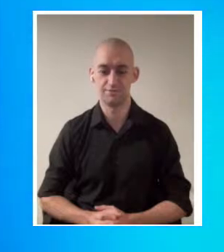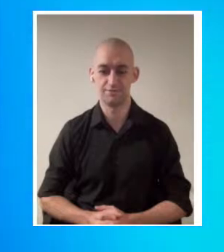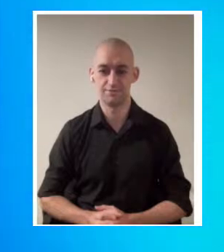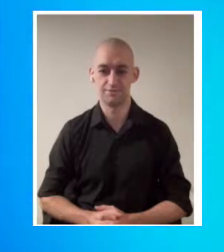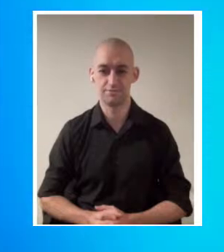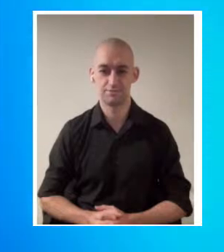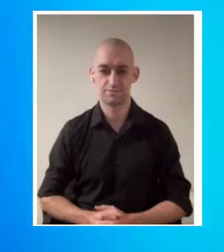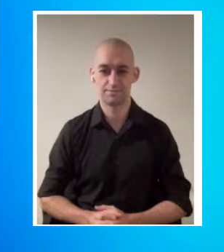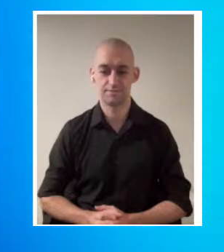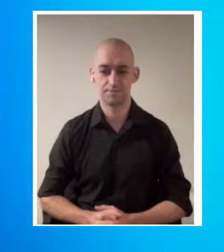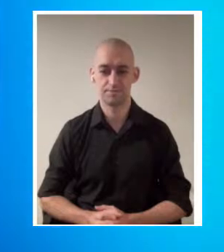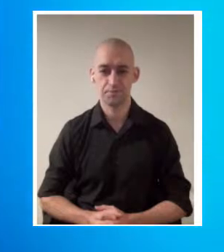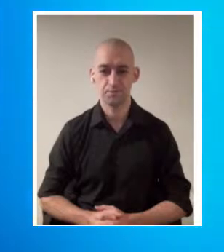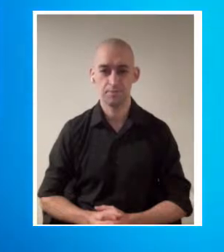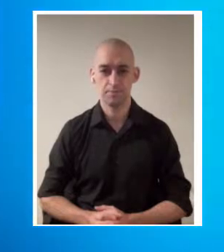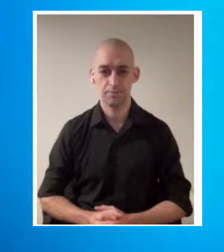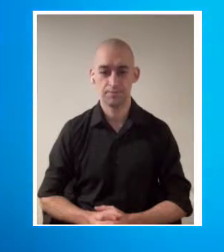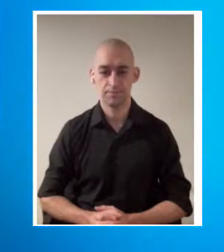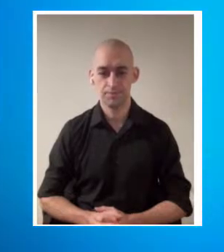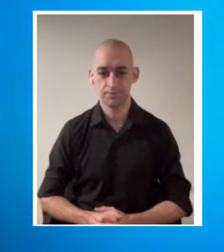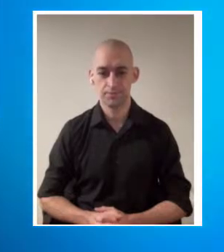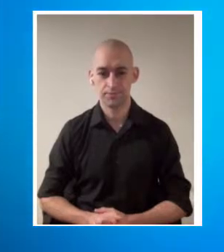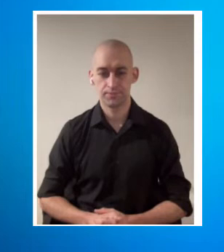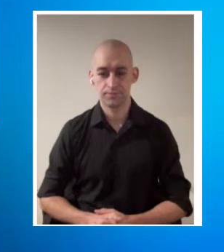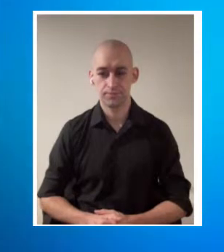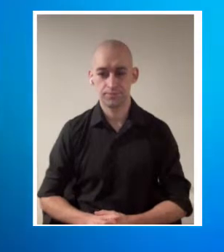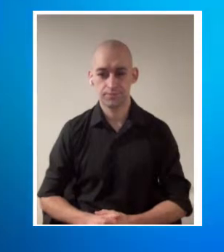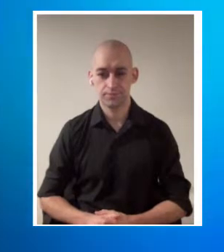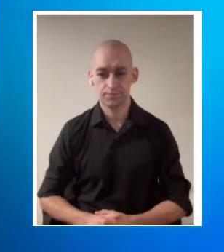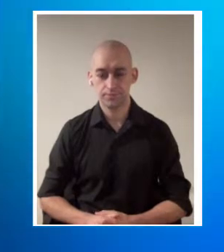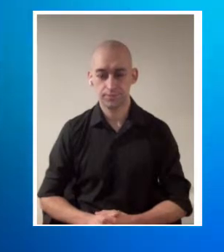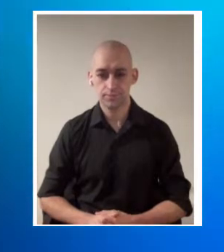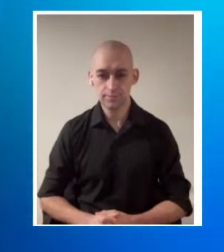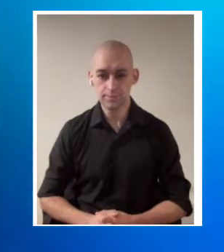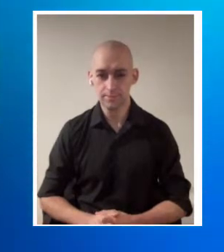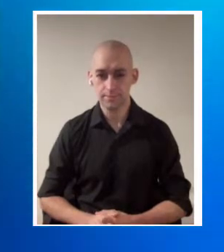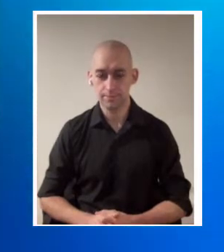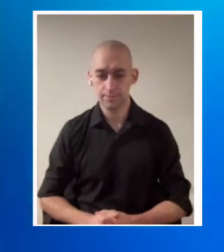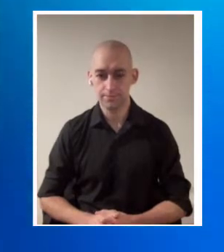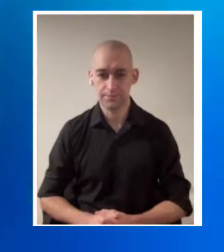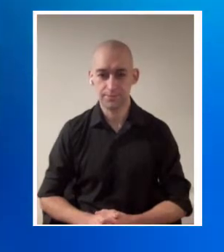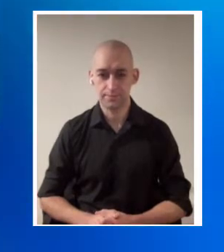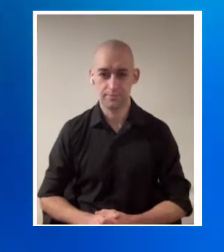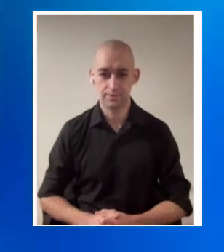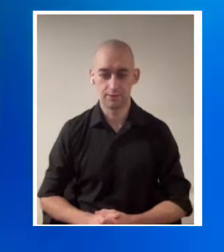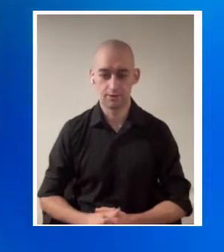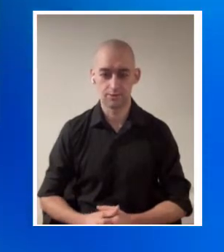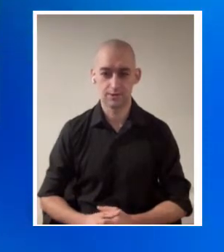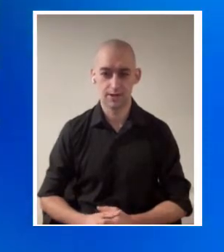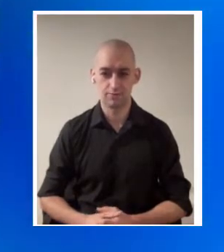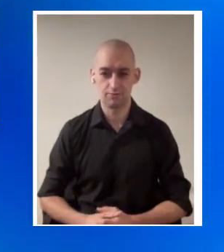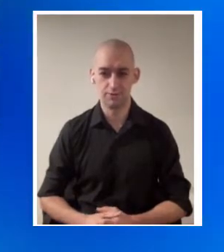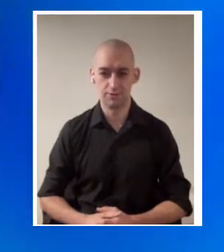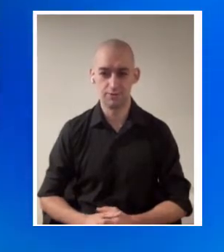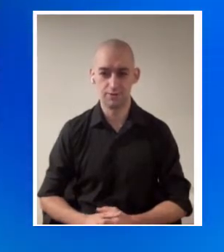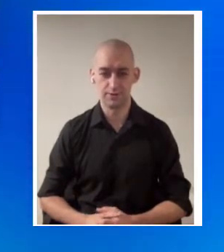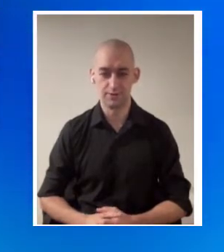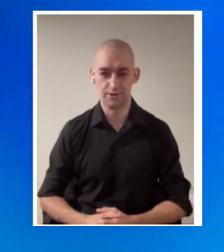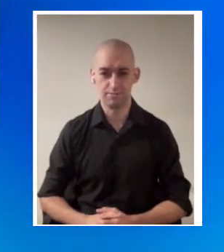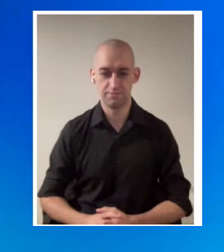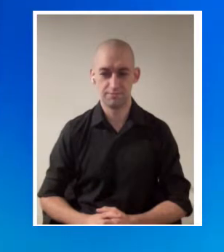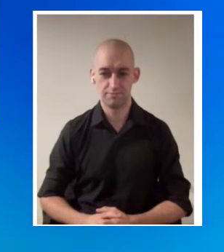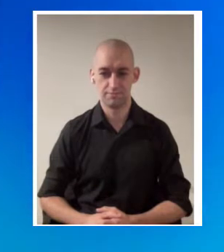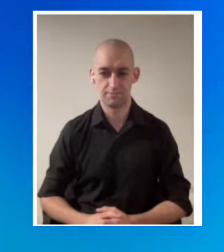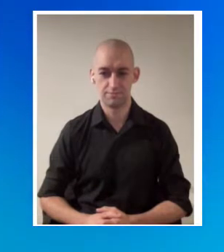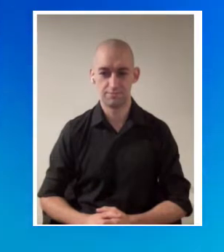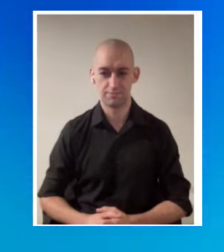Rita, this is Maria. Yes. Can you hear me? Okay, so I received an email from, is it WOVA? Yes. Is that